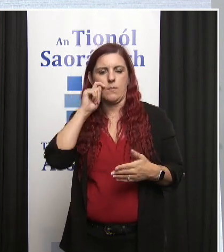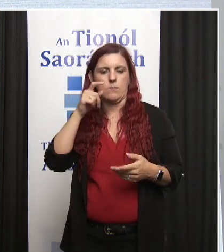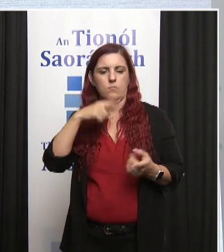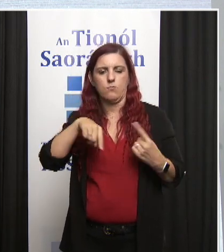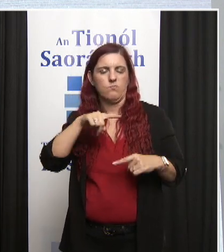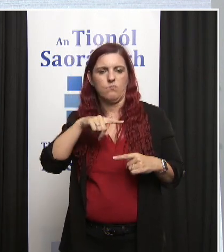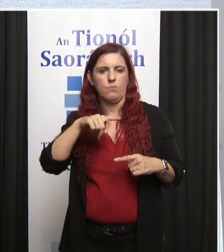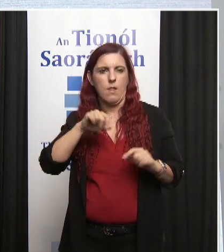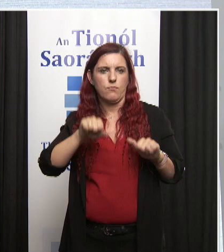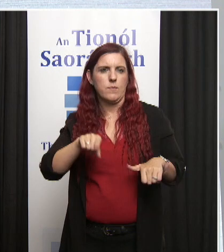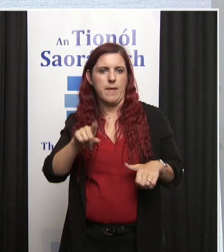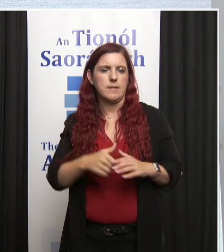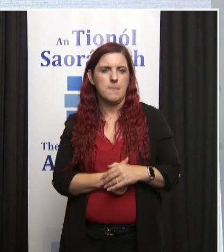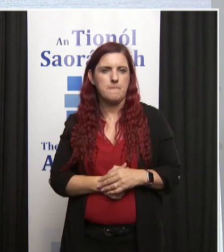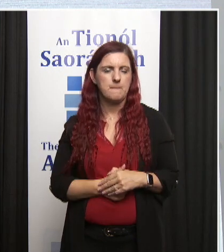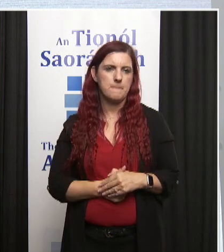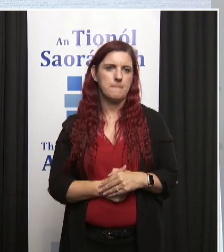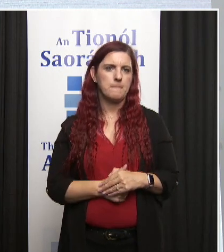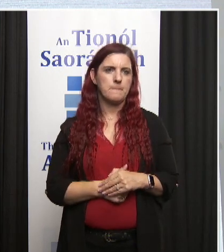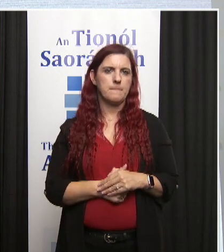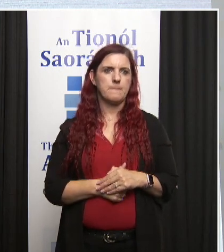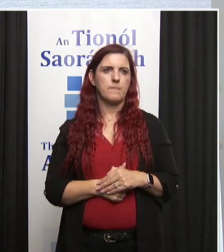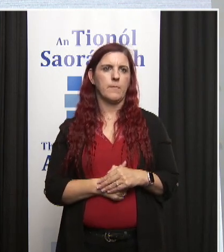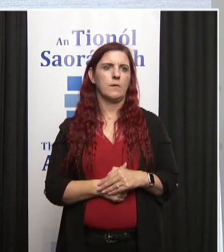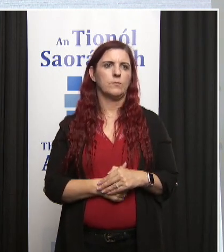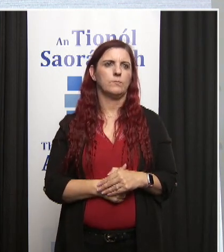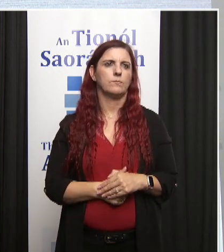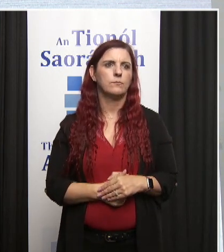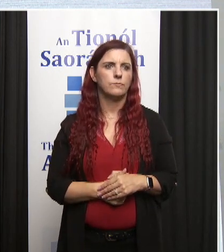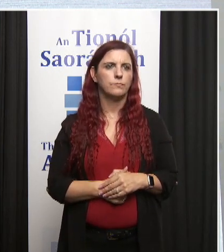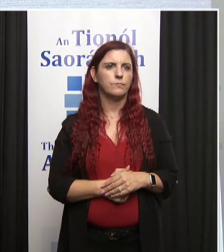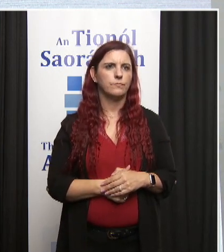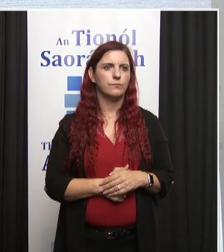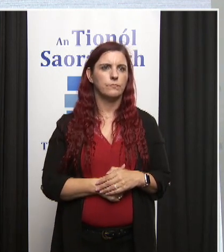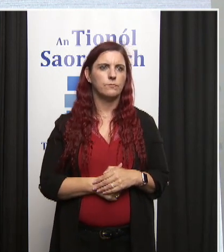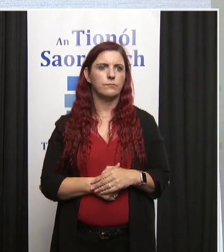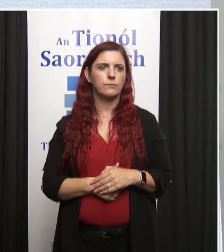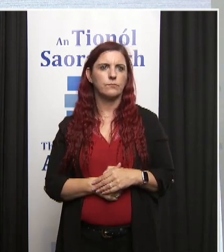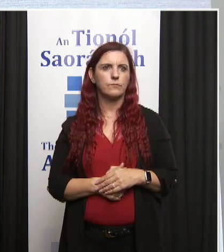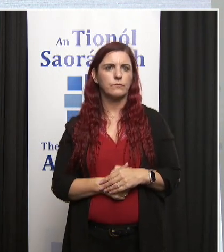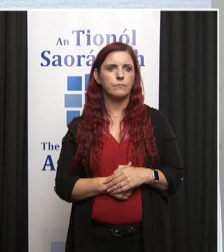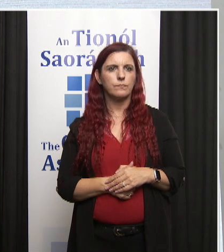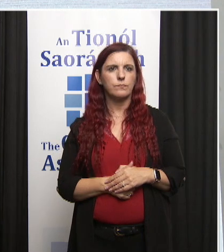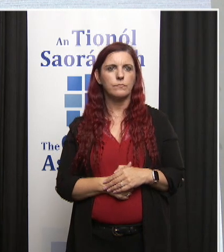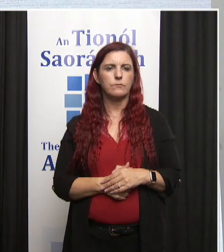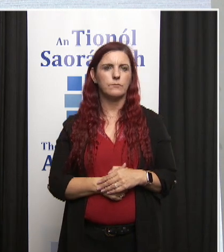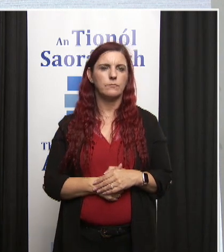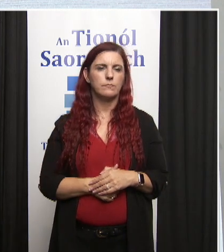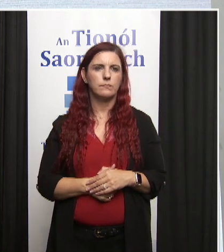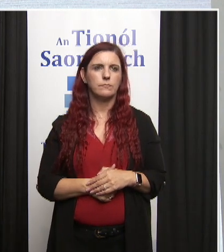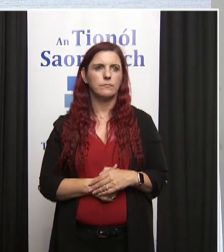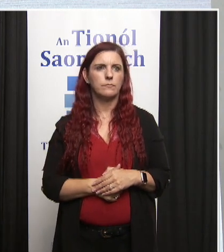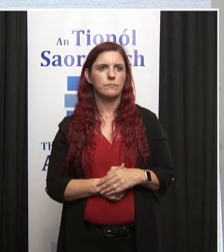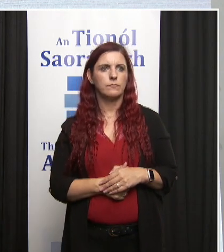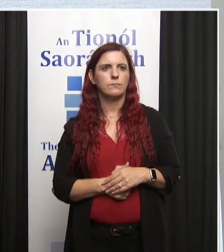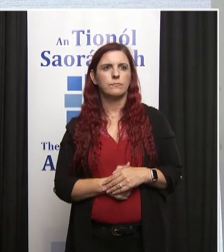to be an issue at all. It's whatever the people want to vote for they should be free to vote for that.